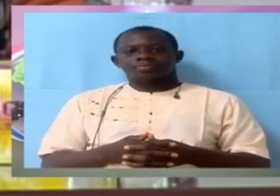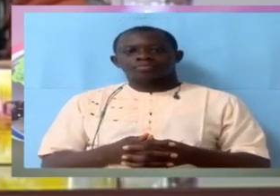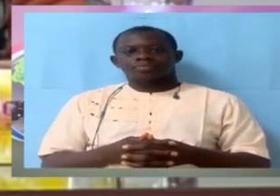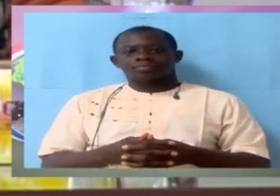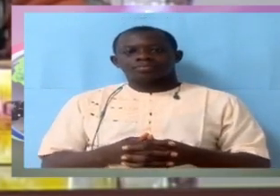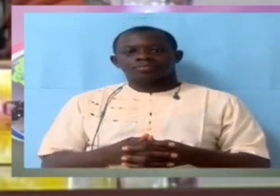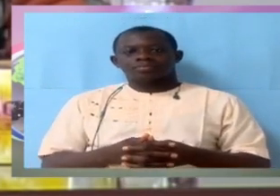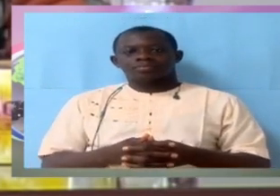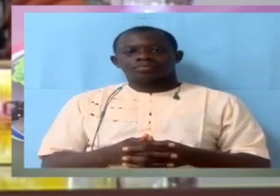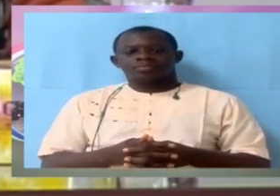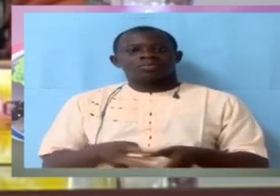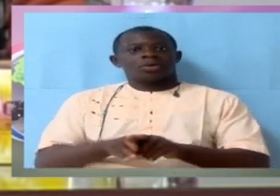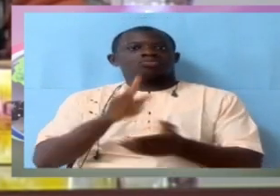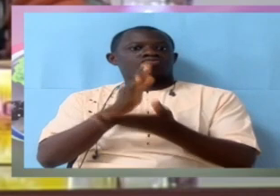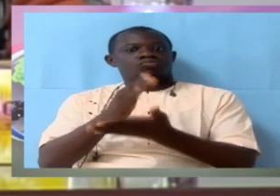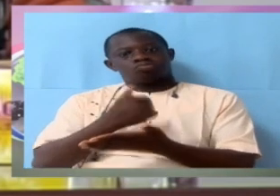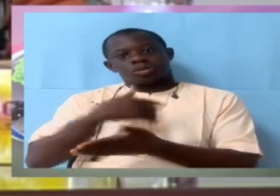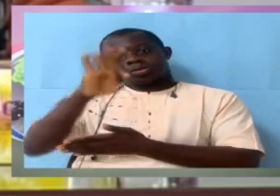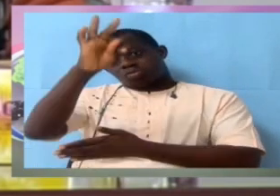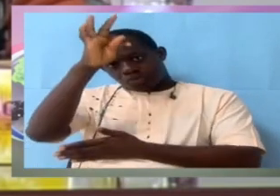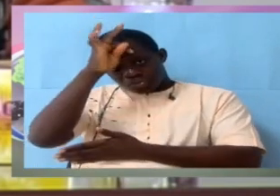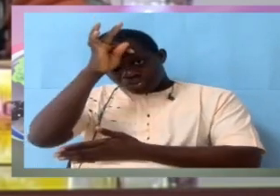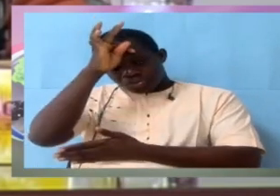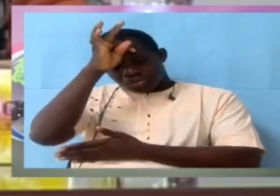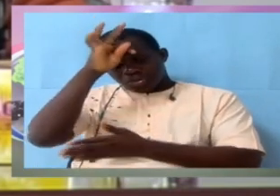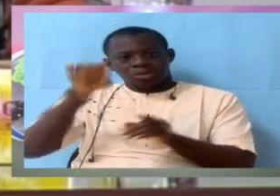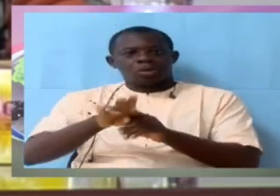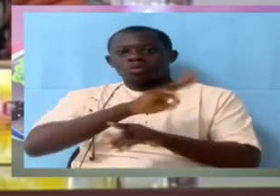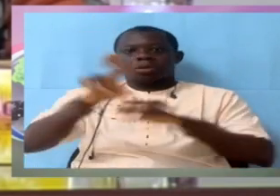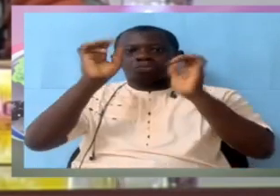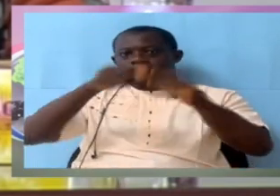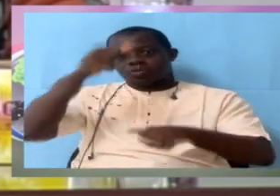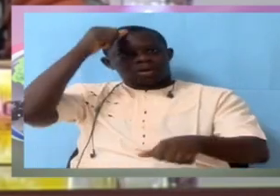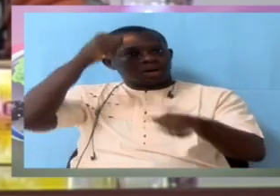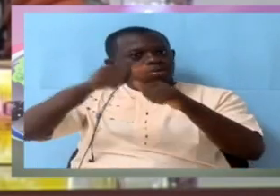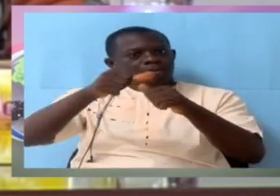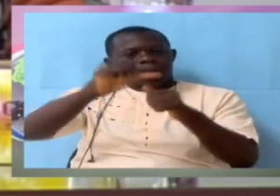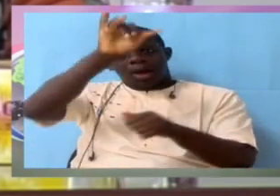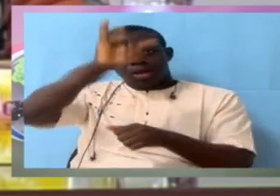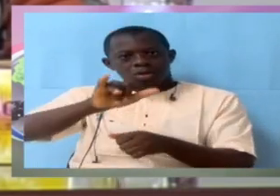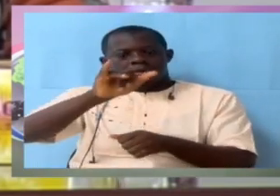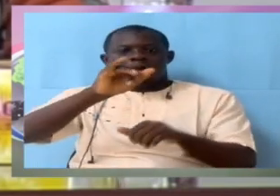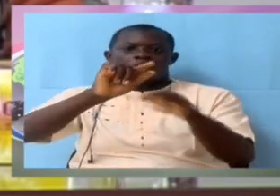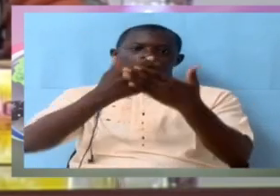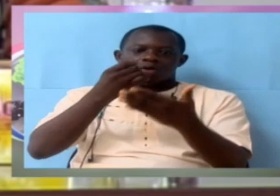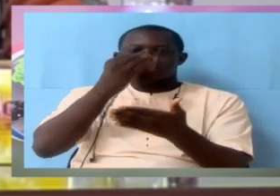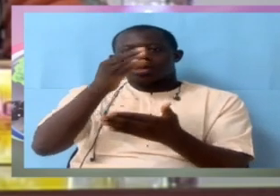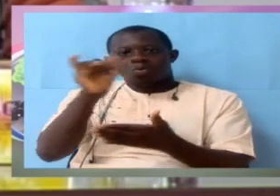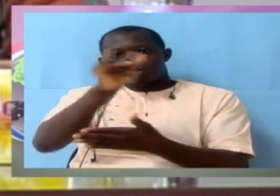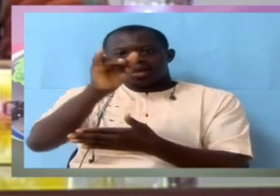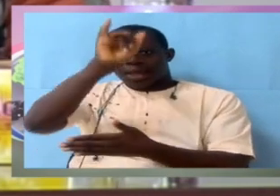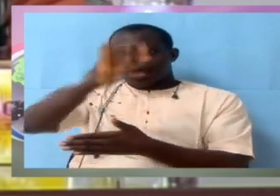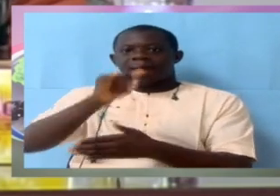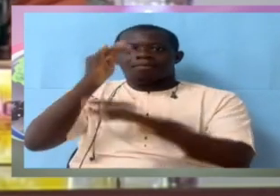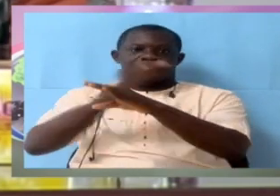Well, I am not illiterate. I cannot remember the year or say which year it